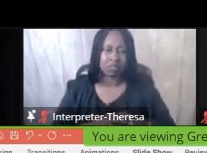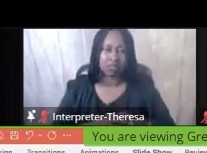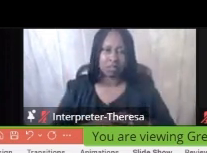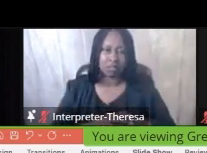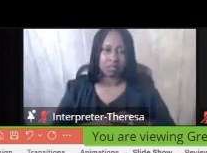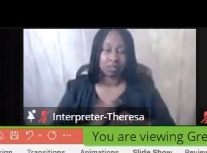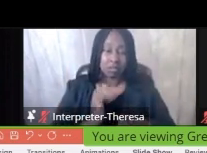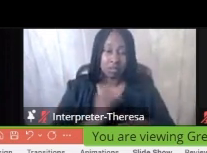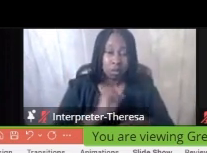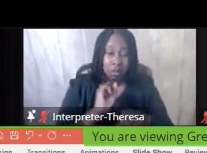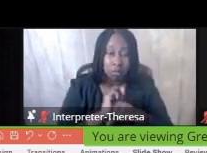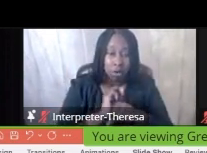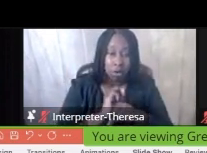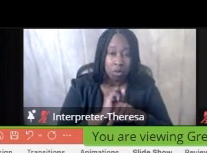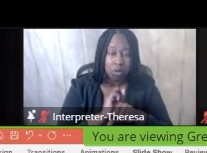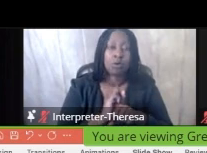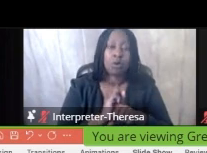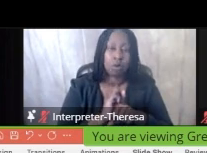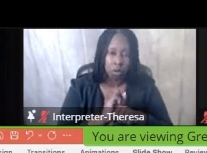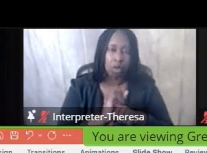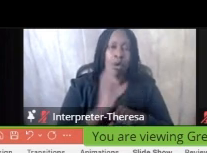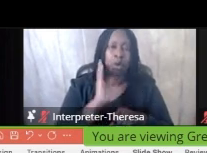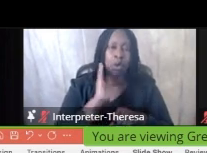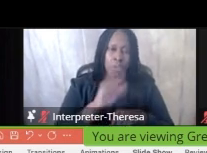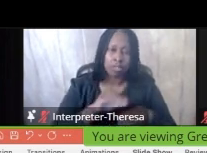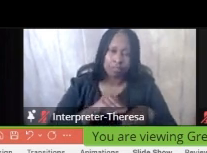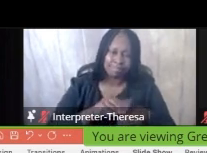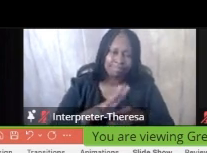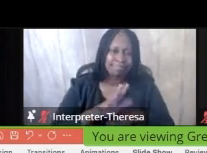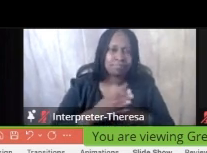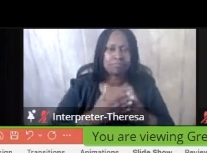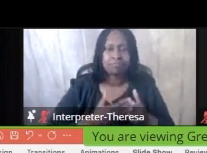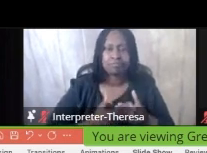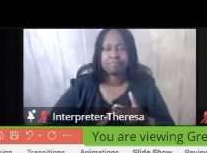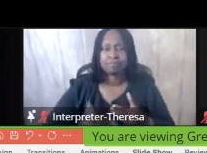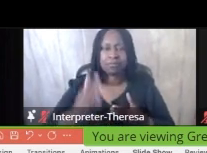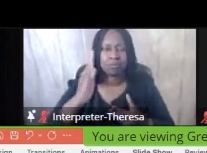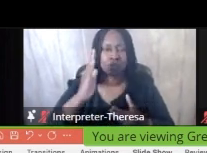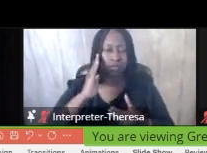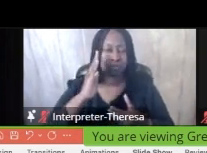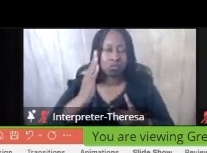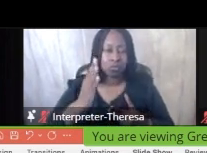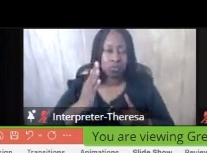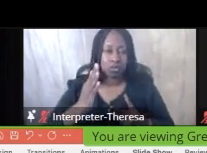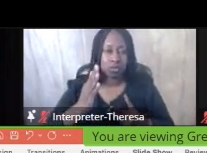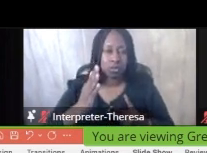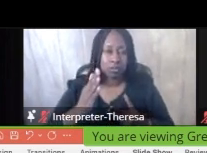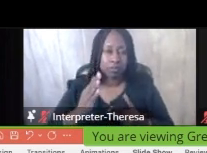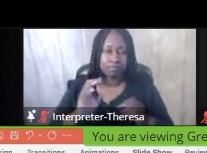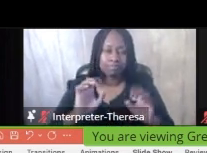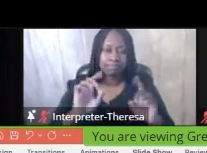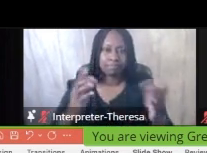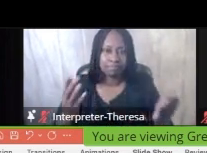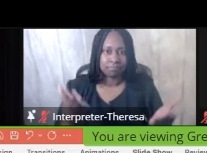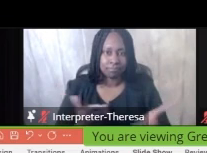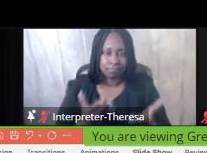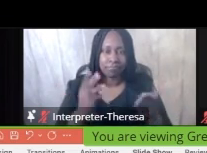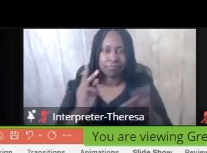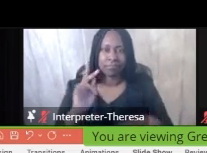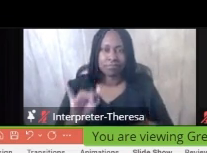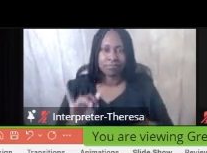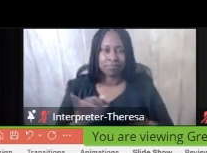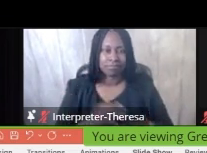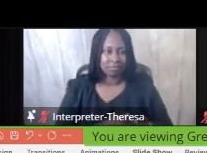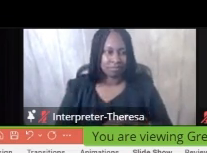of education in the Commonwealth, and it will be fueled by the people, by your people. And so we just want to say thank